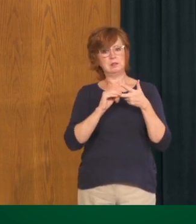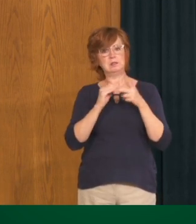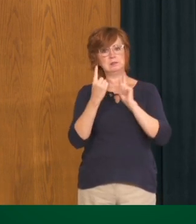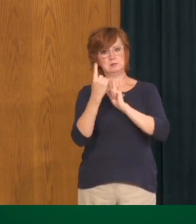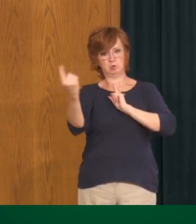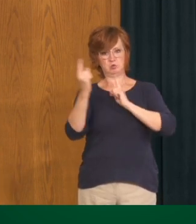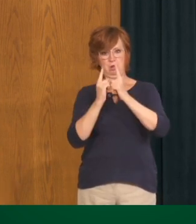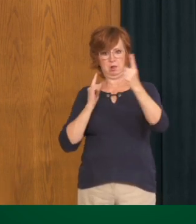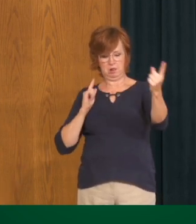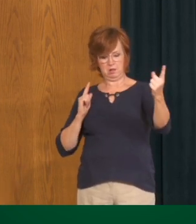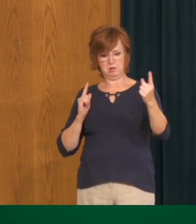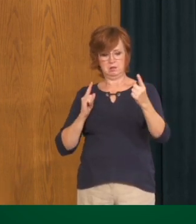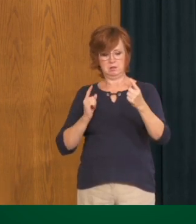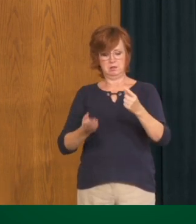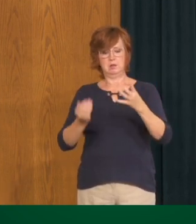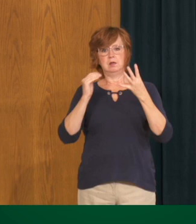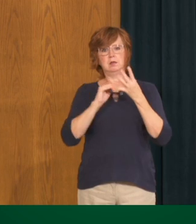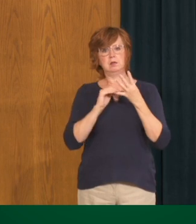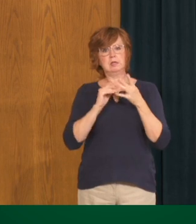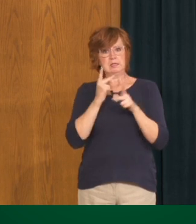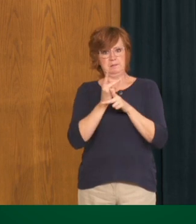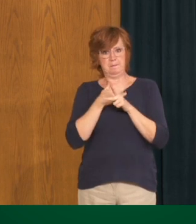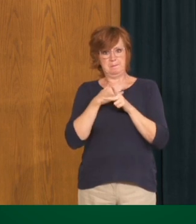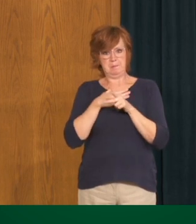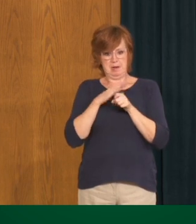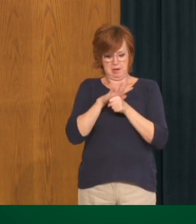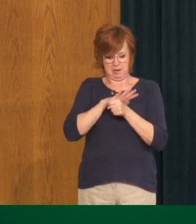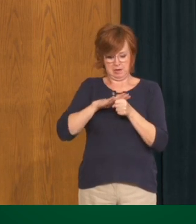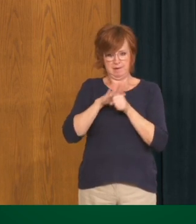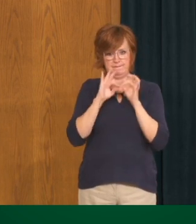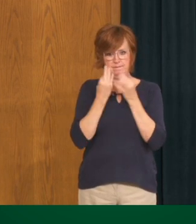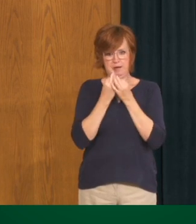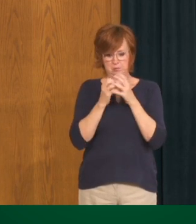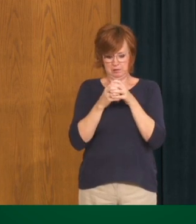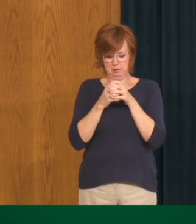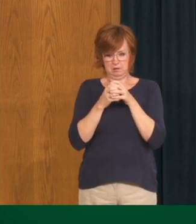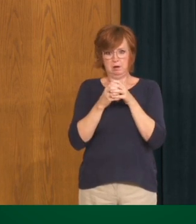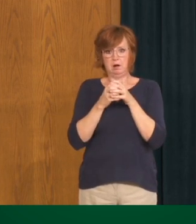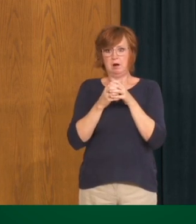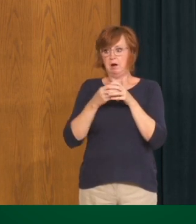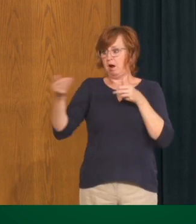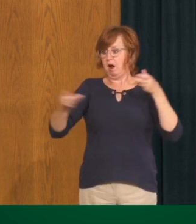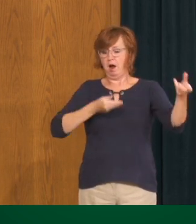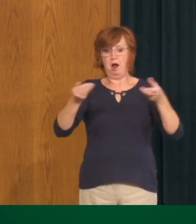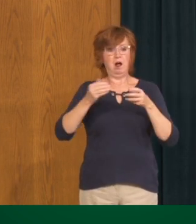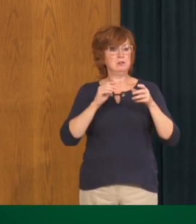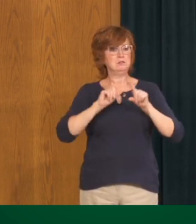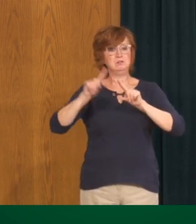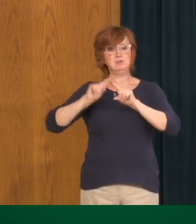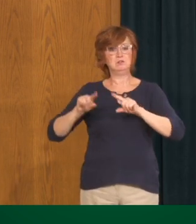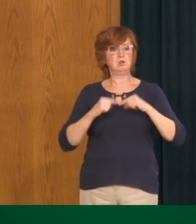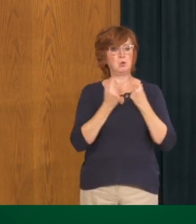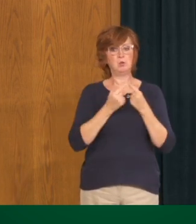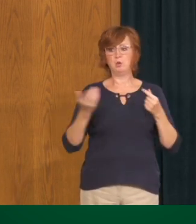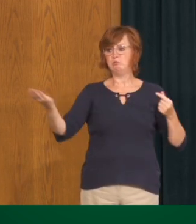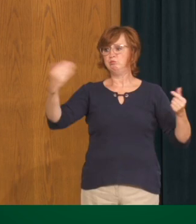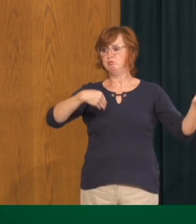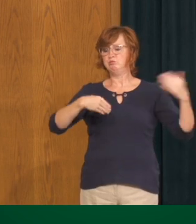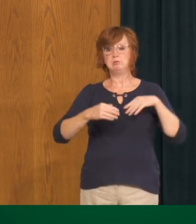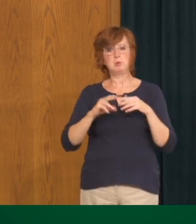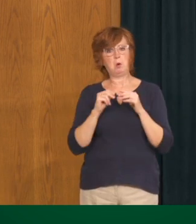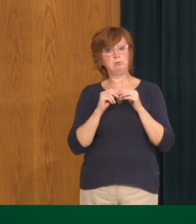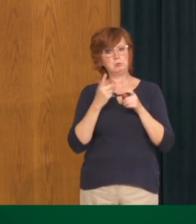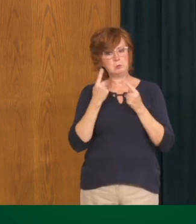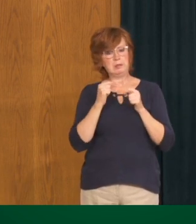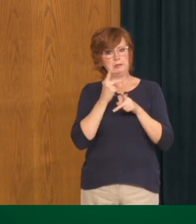can, remaining in your own cohort or bubble, and even within school, the consistent set of friends, and you can be closer together with